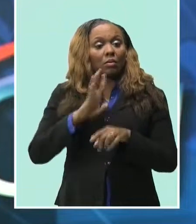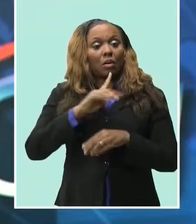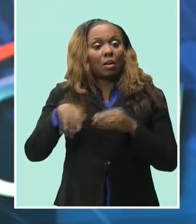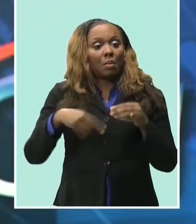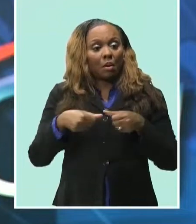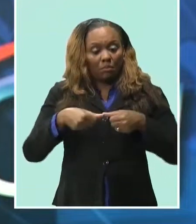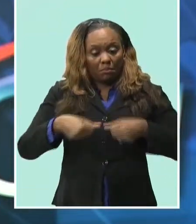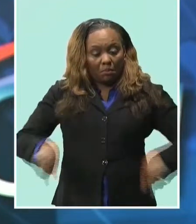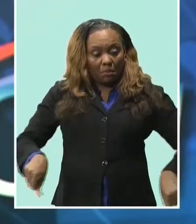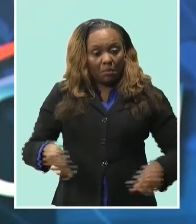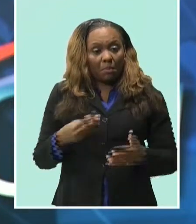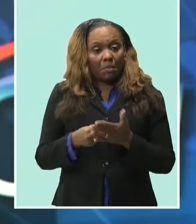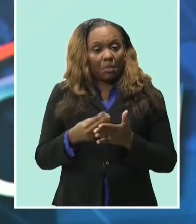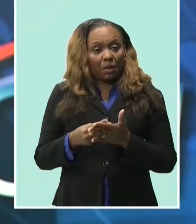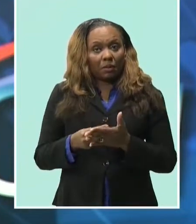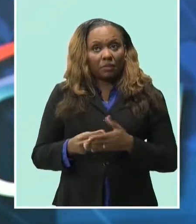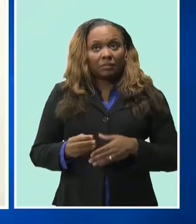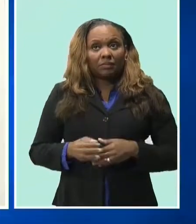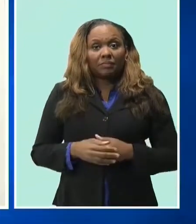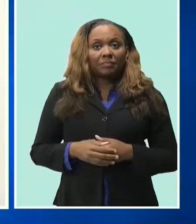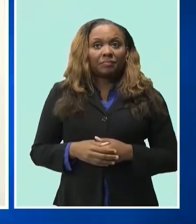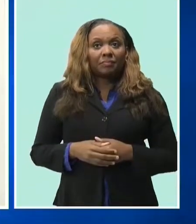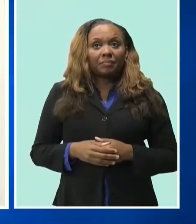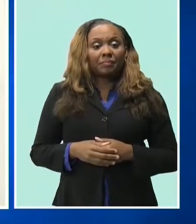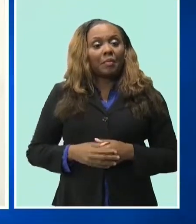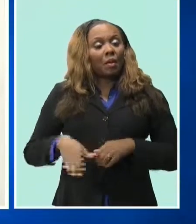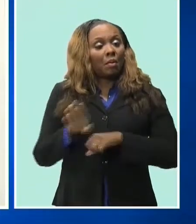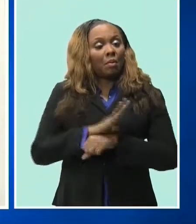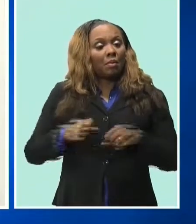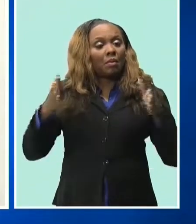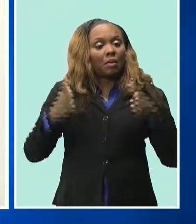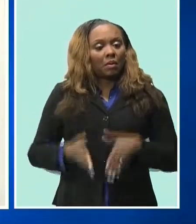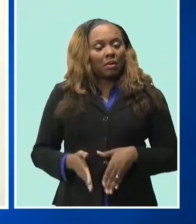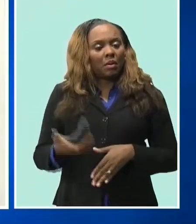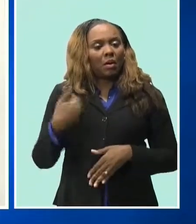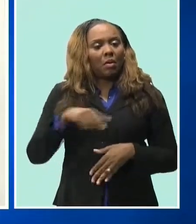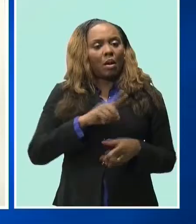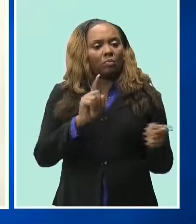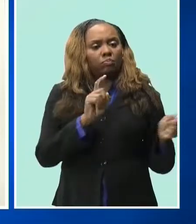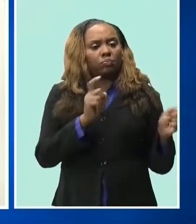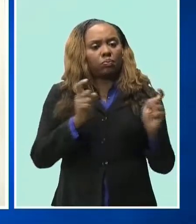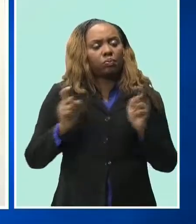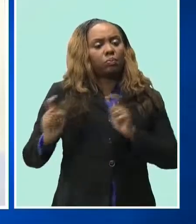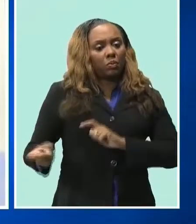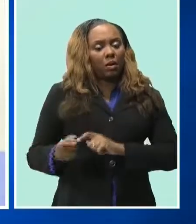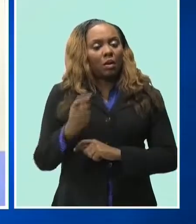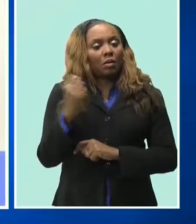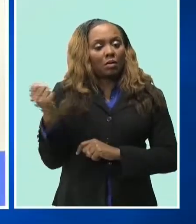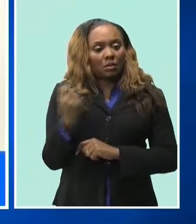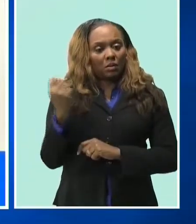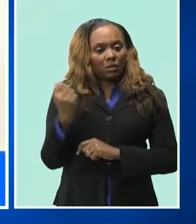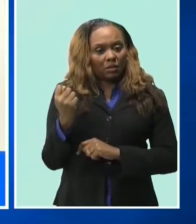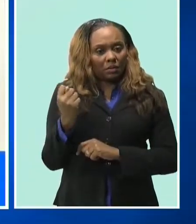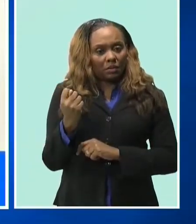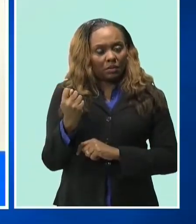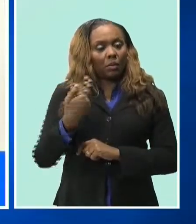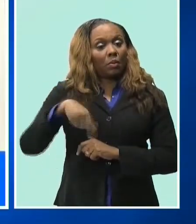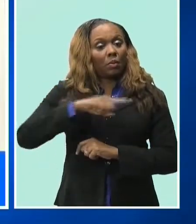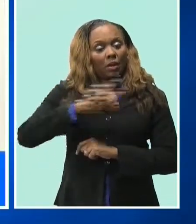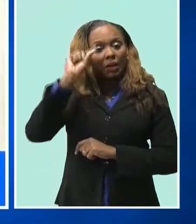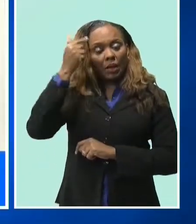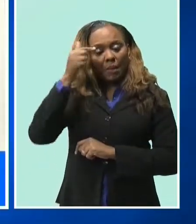for depositing. Fellow Barbadians, since the adjustments were made on Tuesday, just like you, we've been